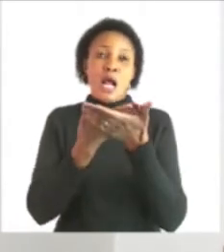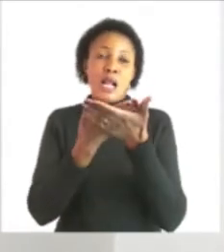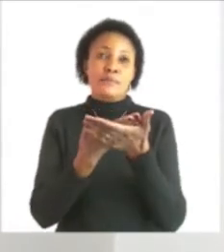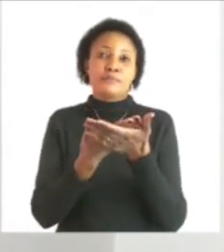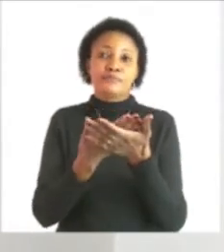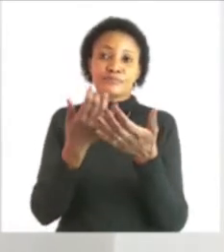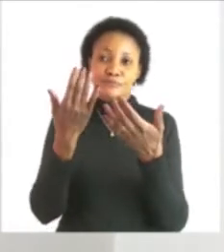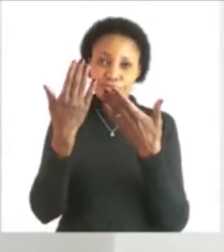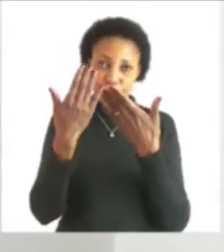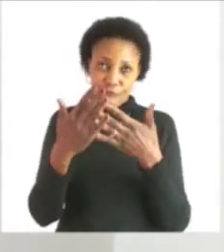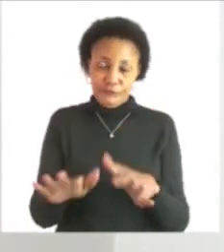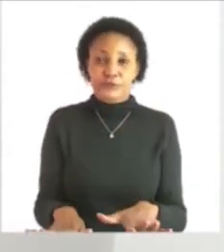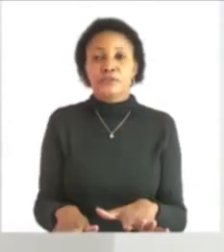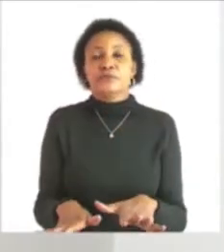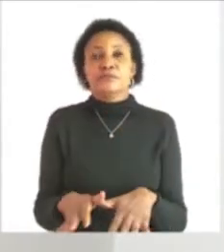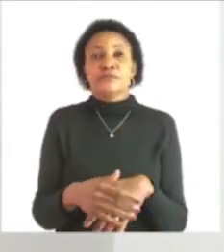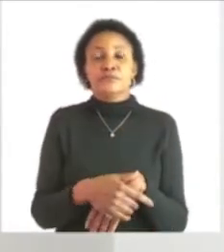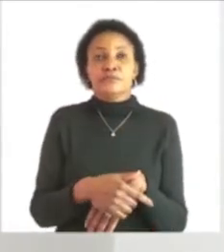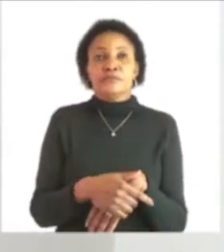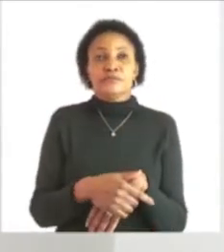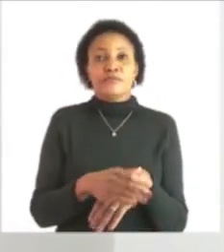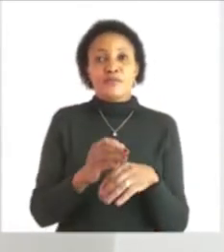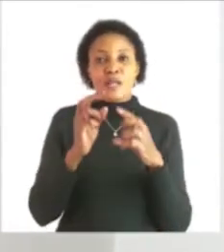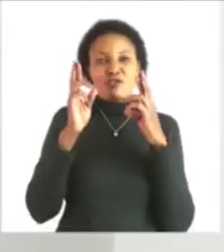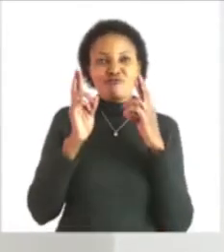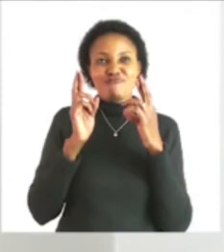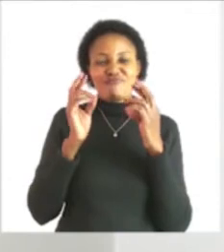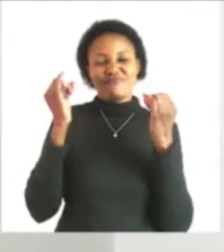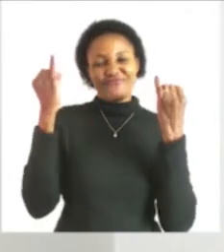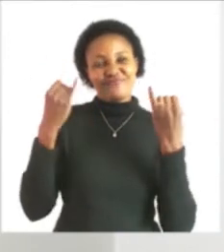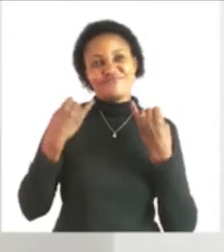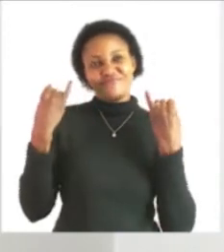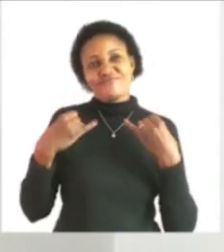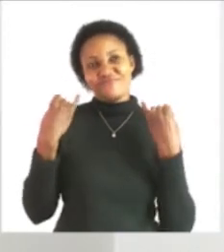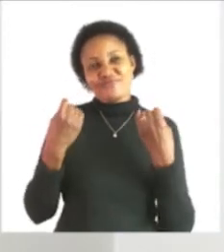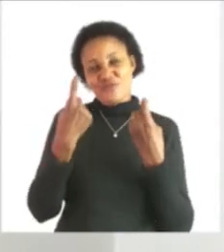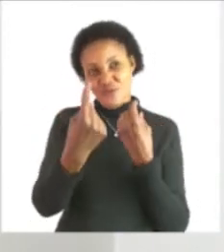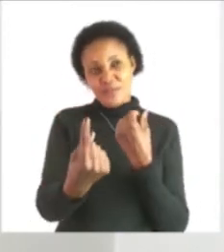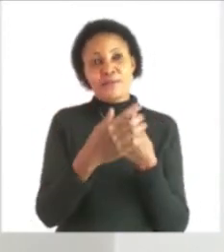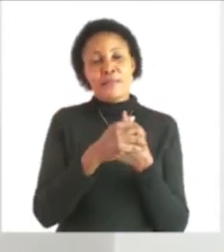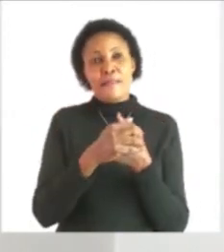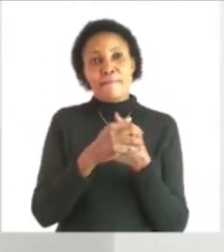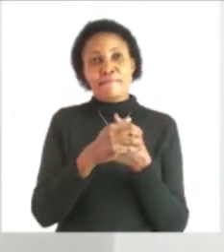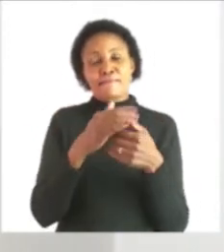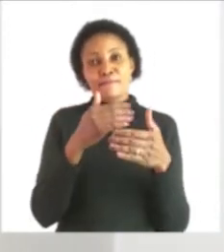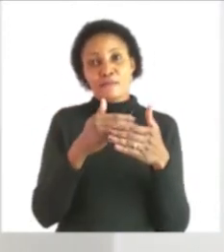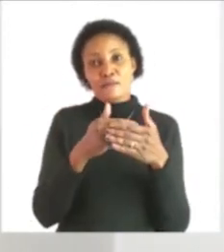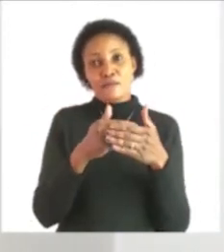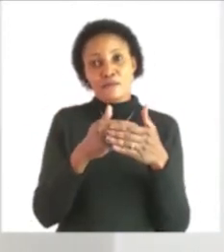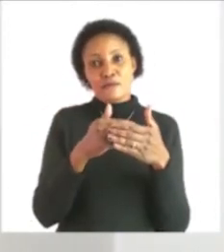end of our lesson. I hope you have enjoyed yourself. But before we close off, I want us